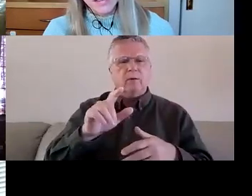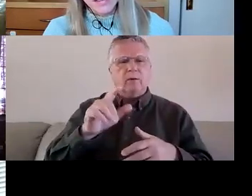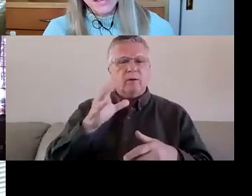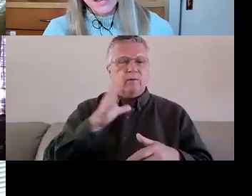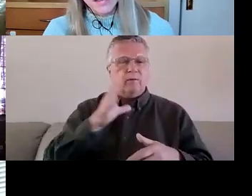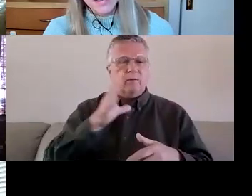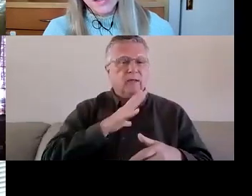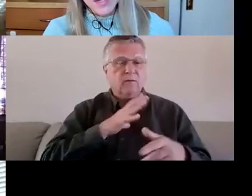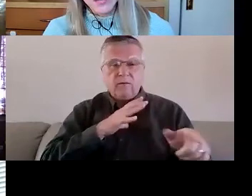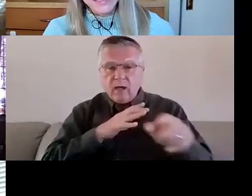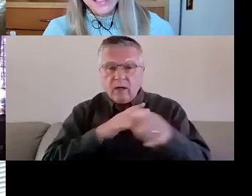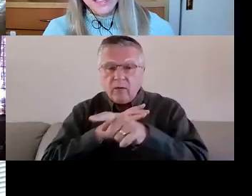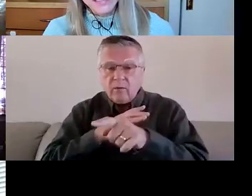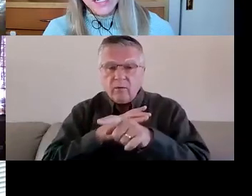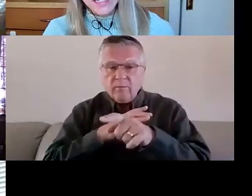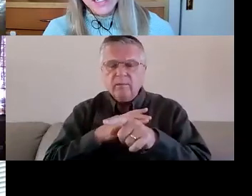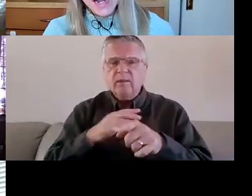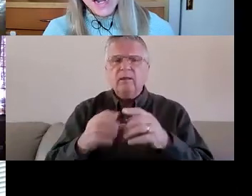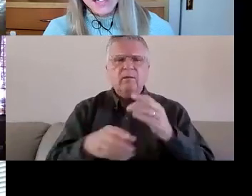The amendment was sent out today at